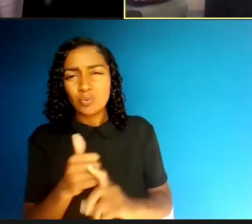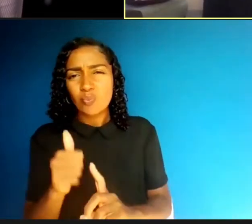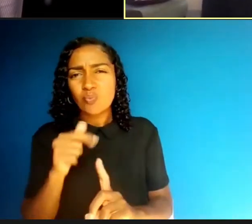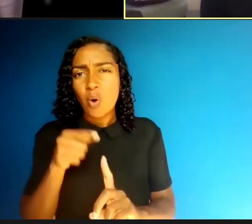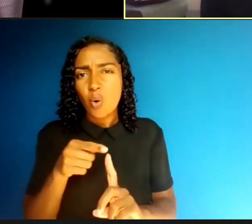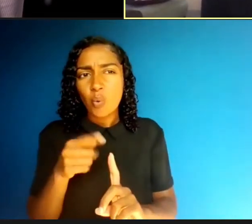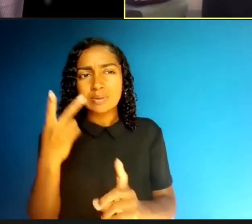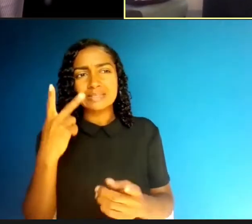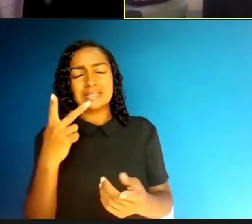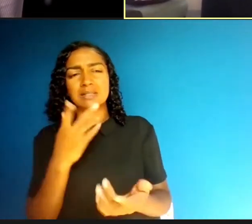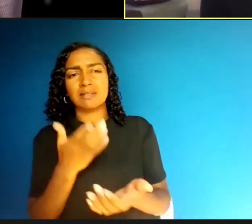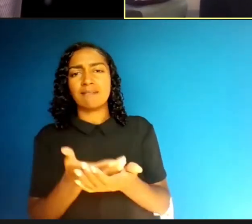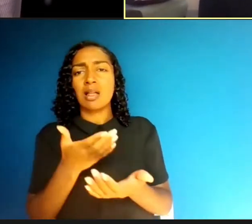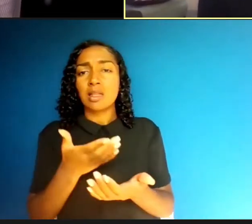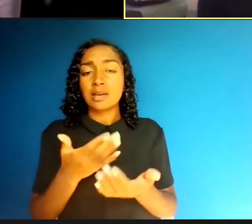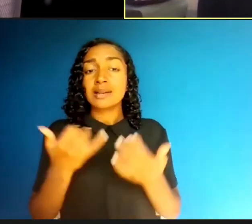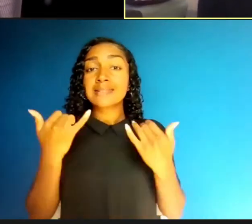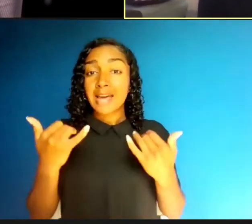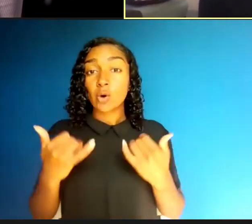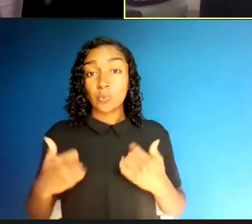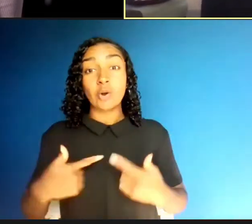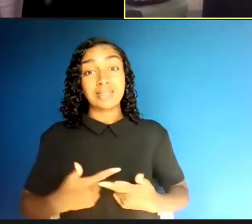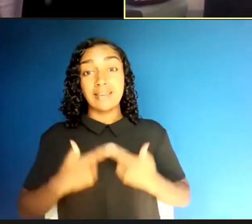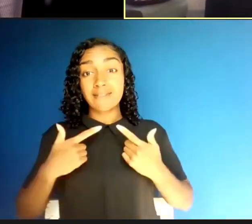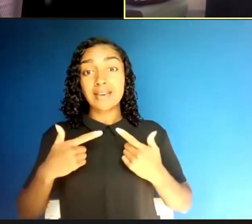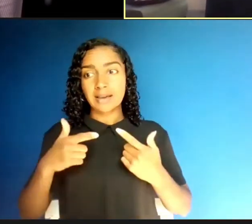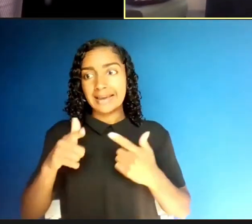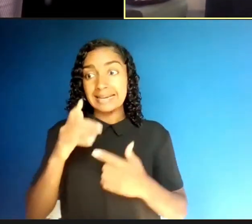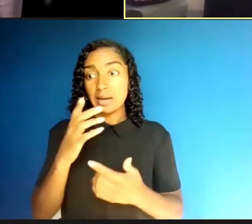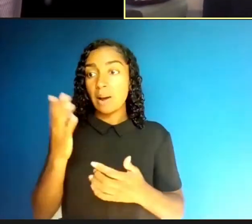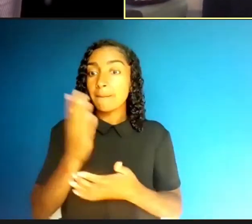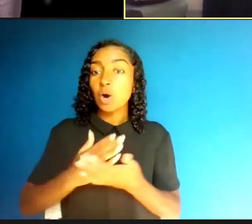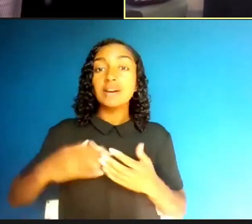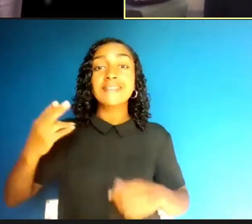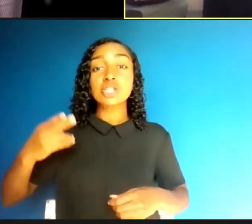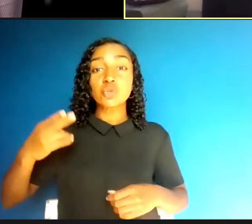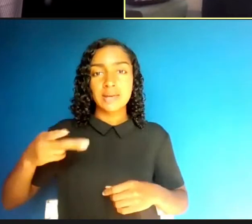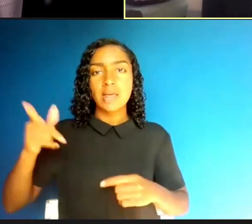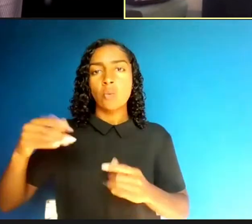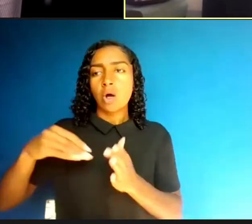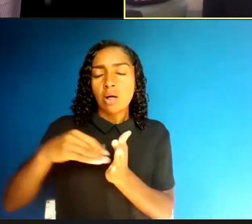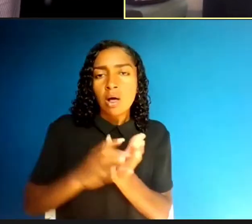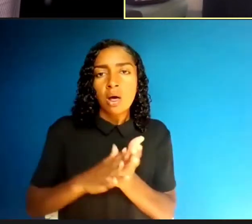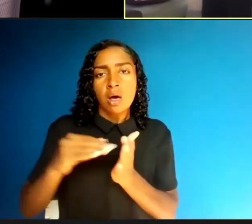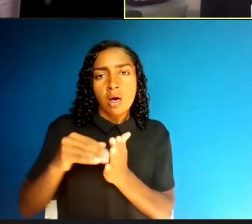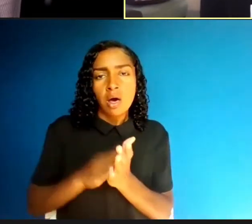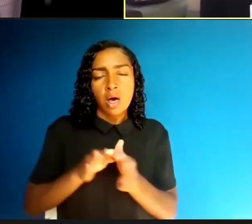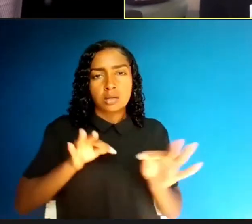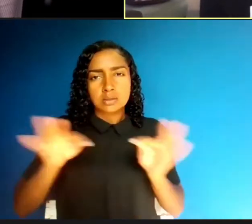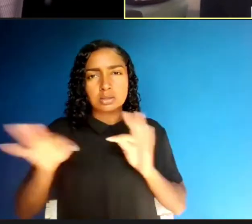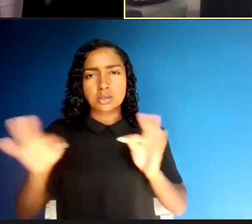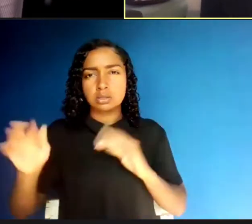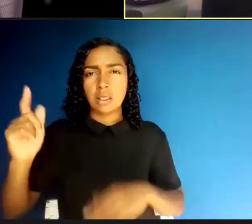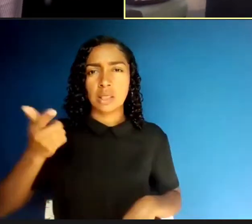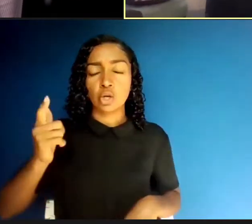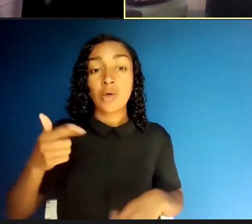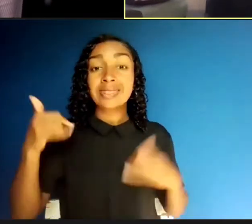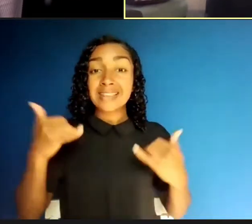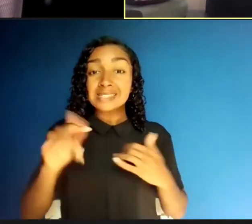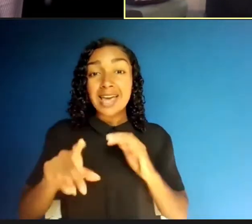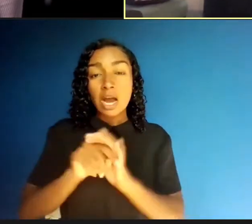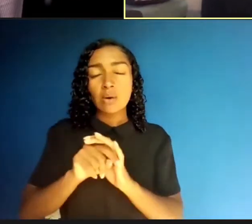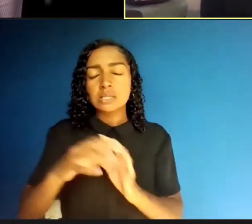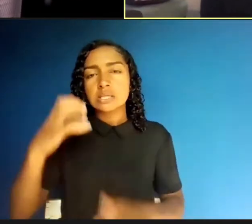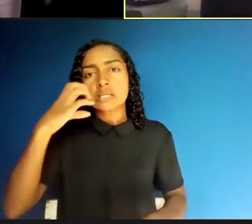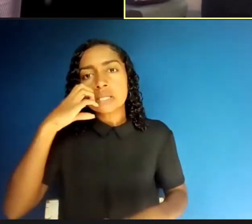living in the part of history that they write about. A friend of mine jokes that like this era is so thick with information and history that there's